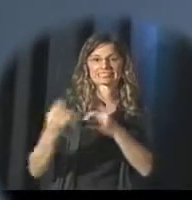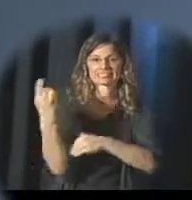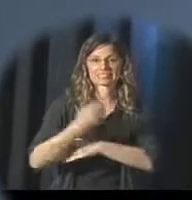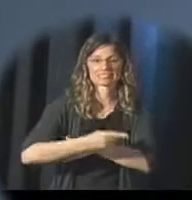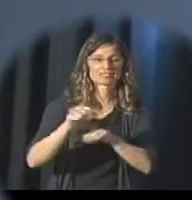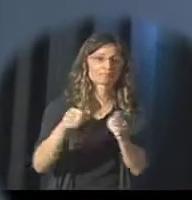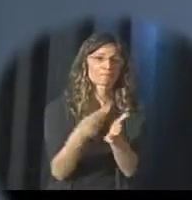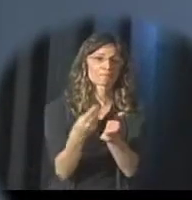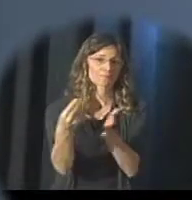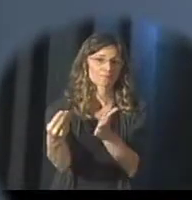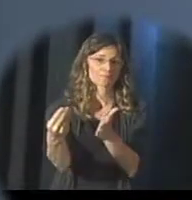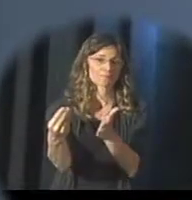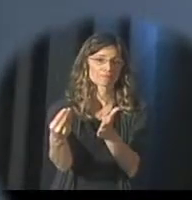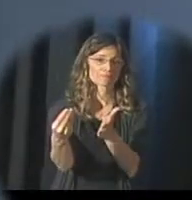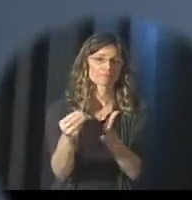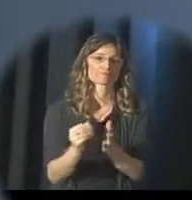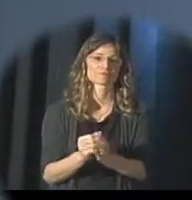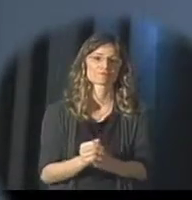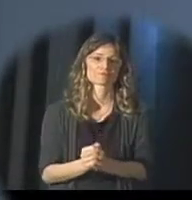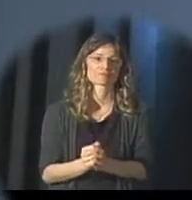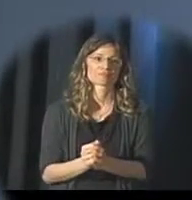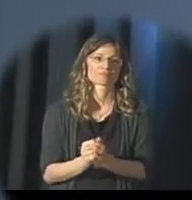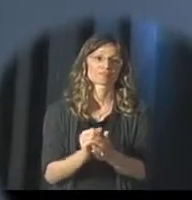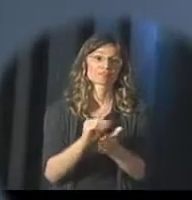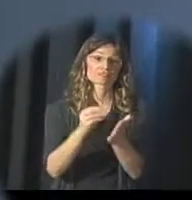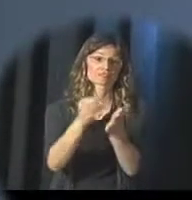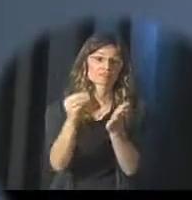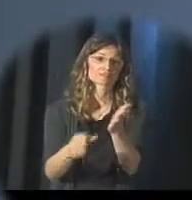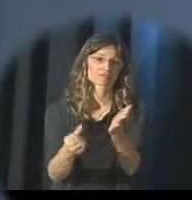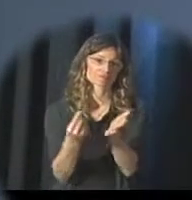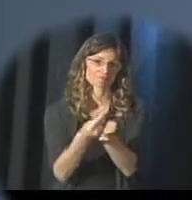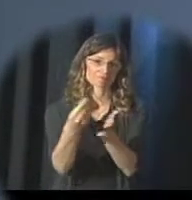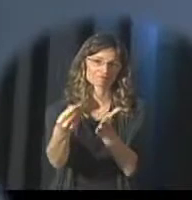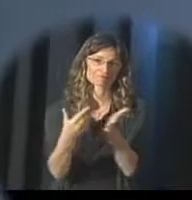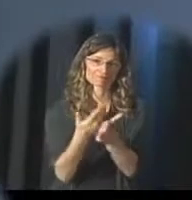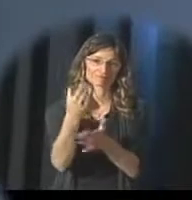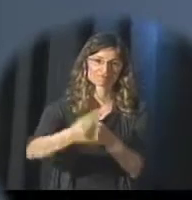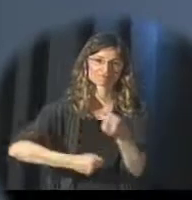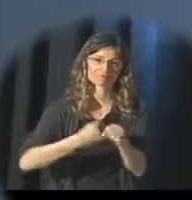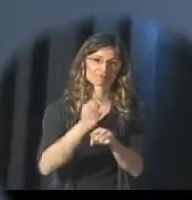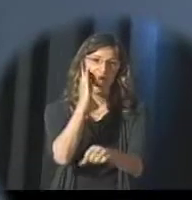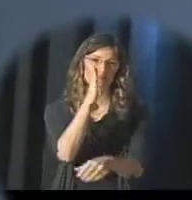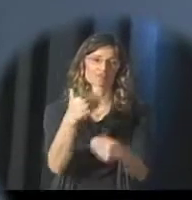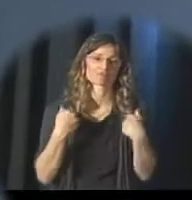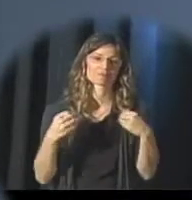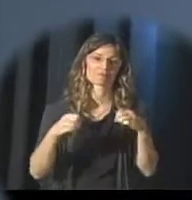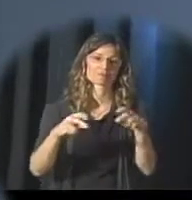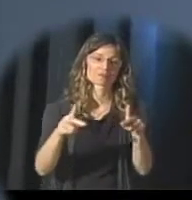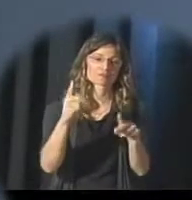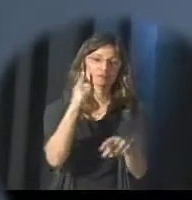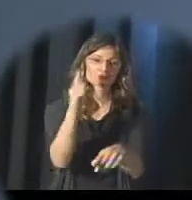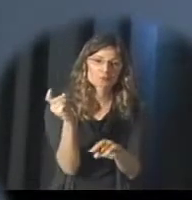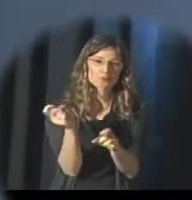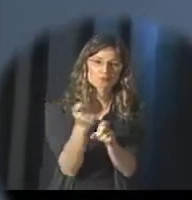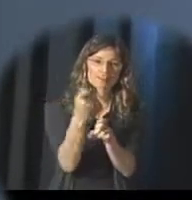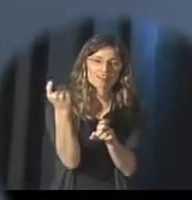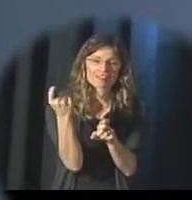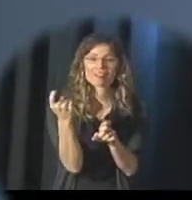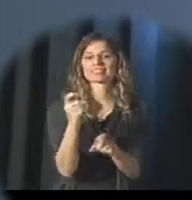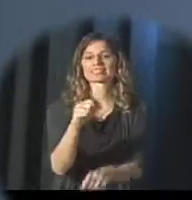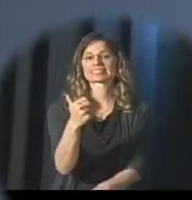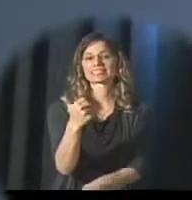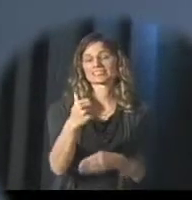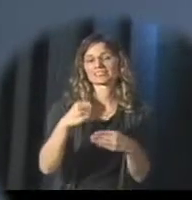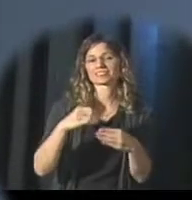available Also, any student who purchases a yearbook Will get the chance to win a $10 Chick-fil-A gift card